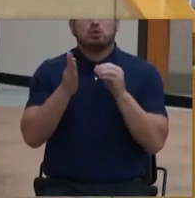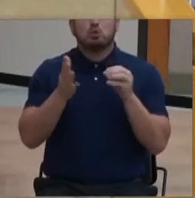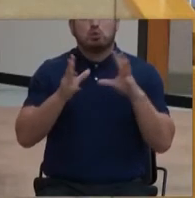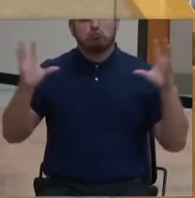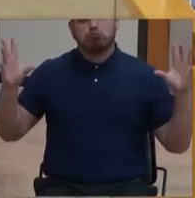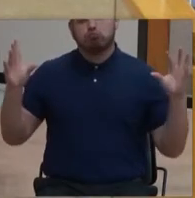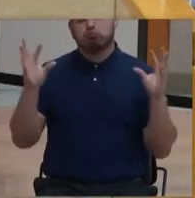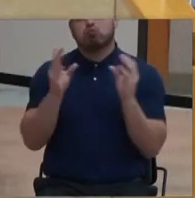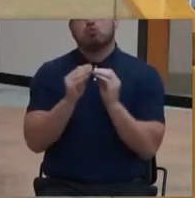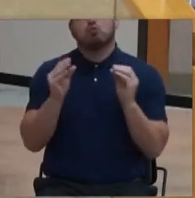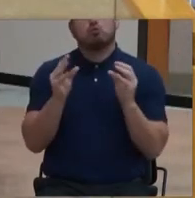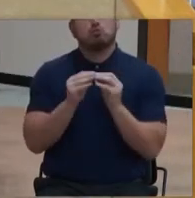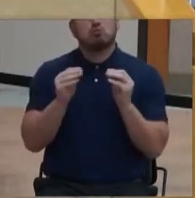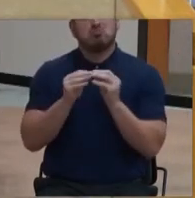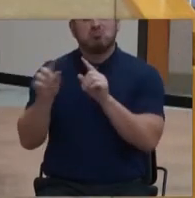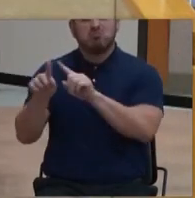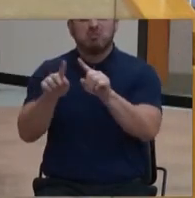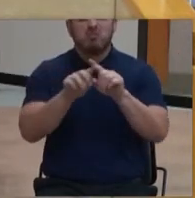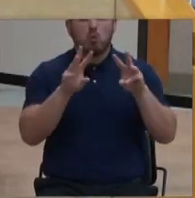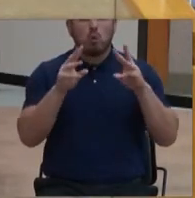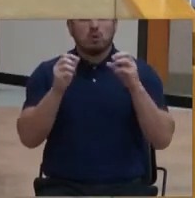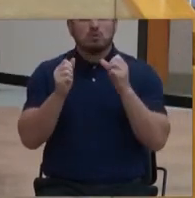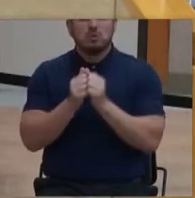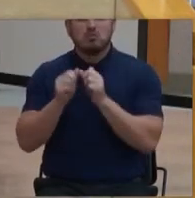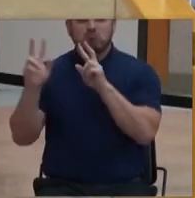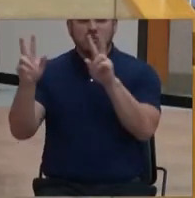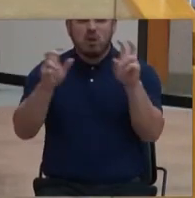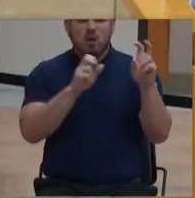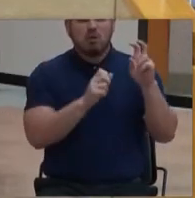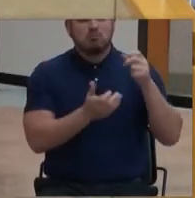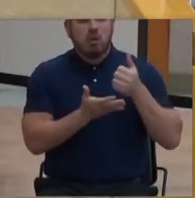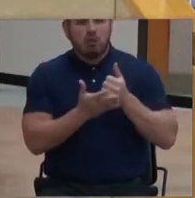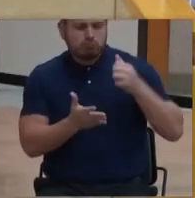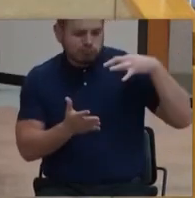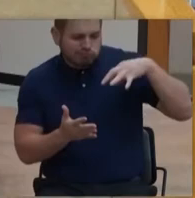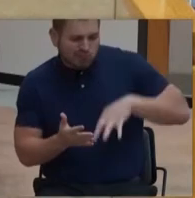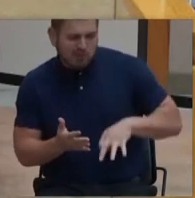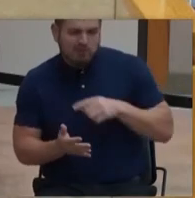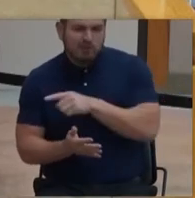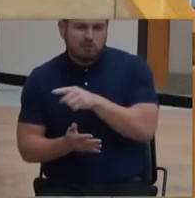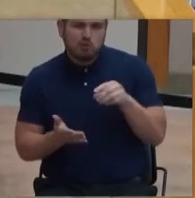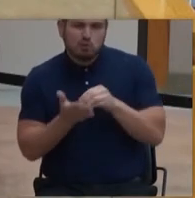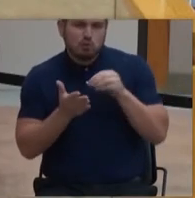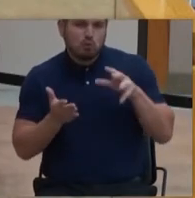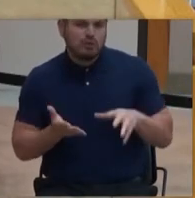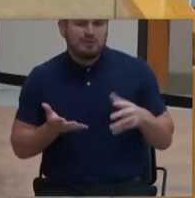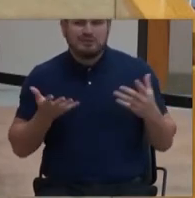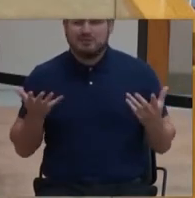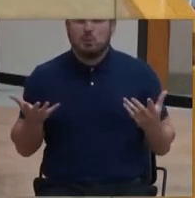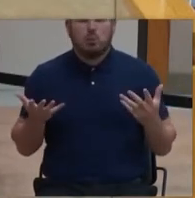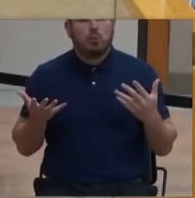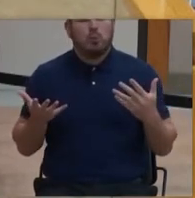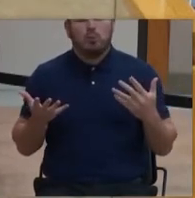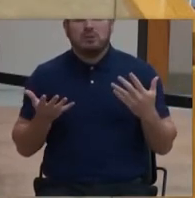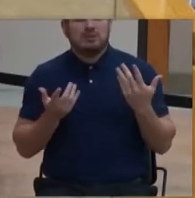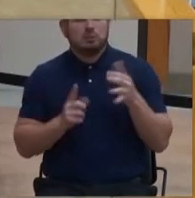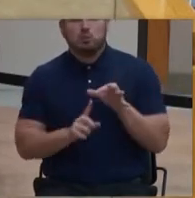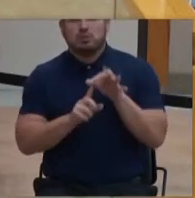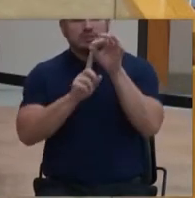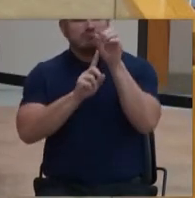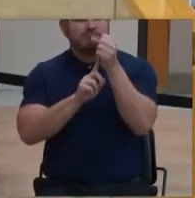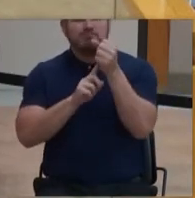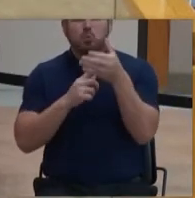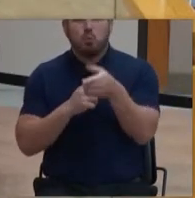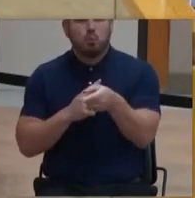that was full of different workshops that gave help to our students that you don't really get a chance to find anywhere